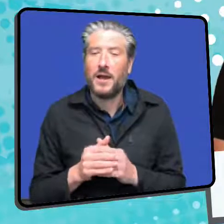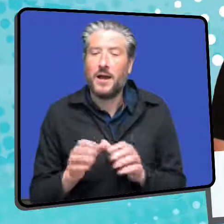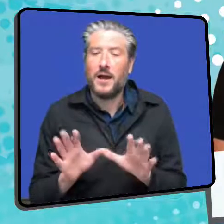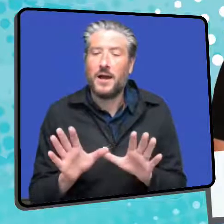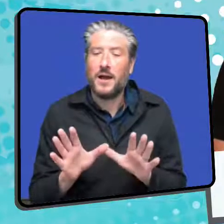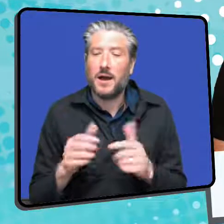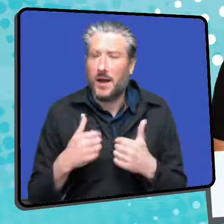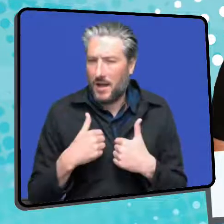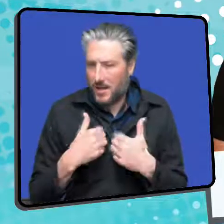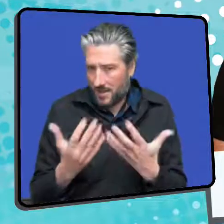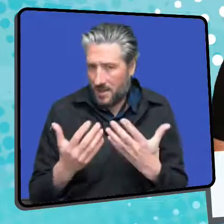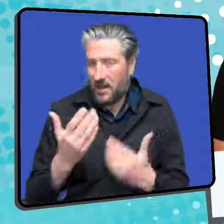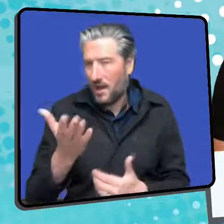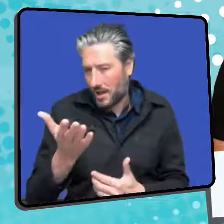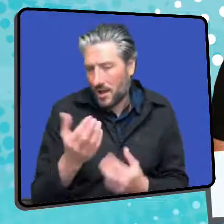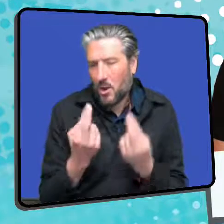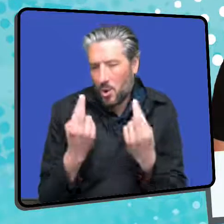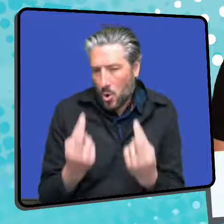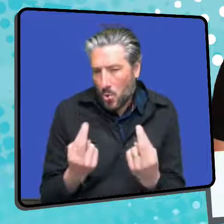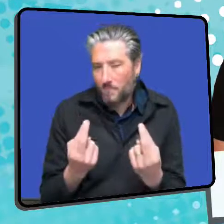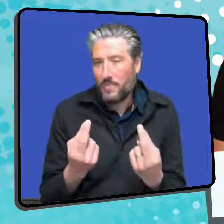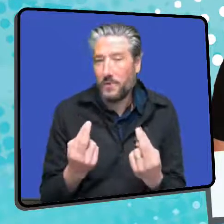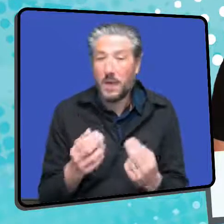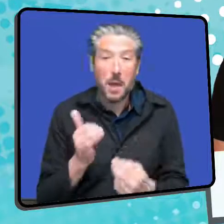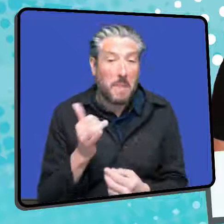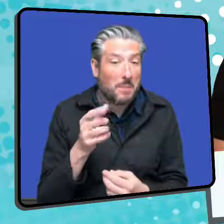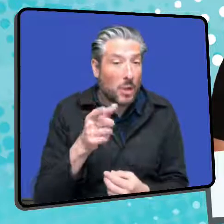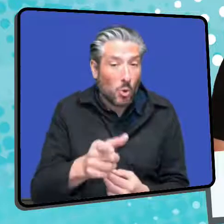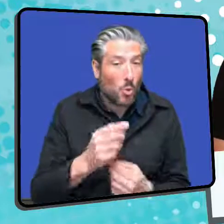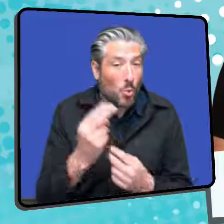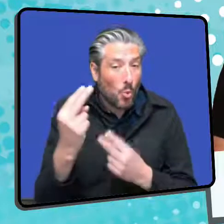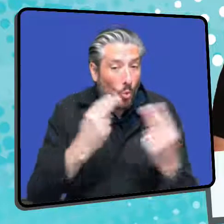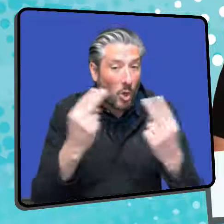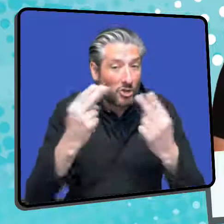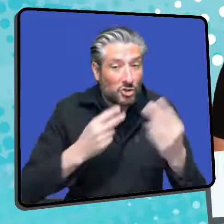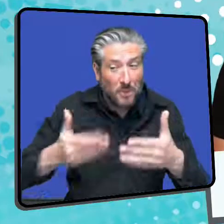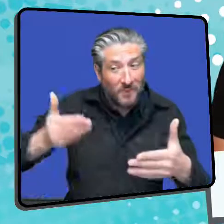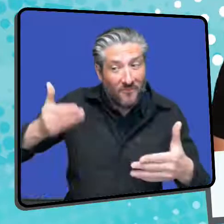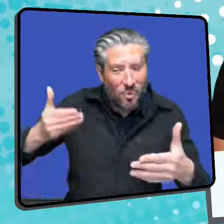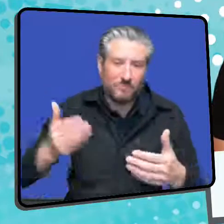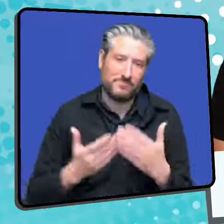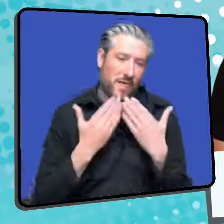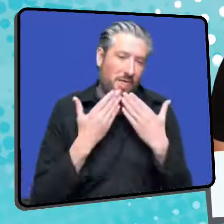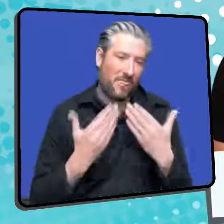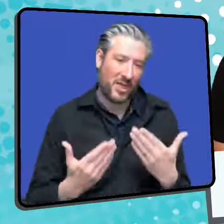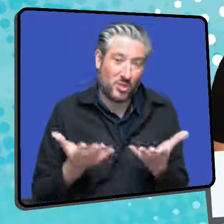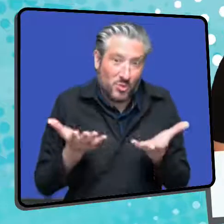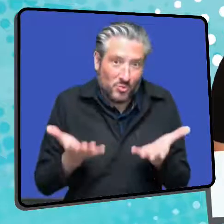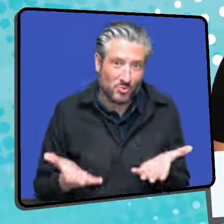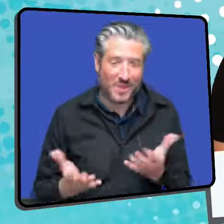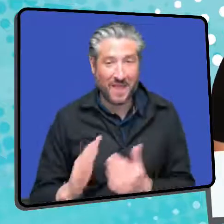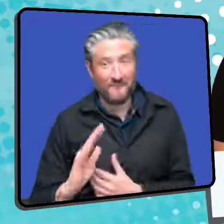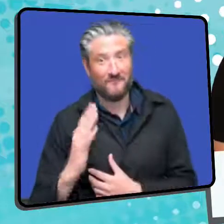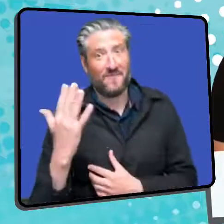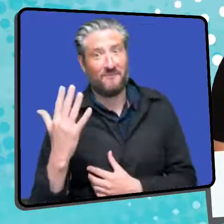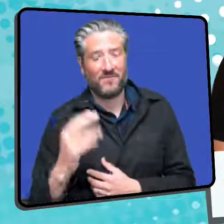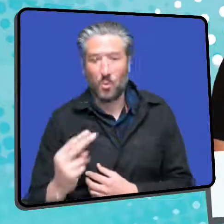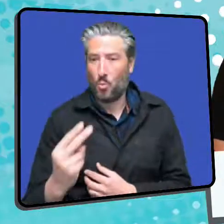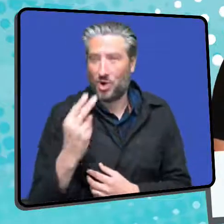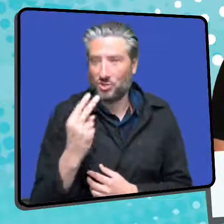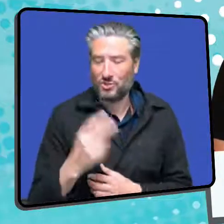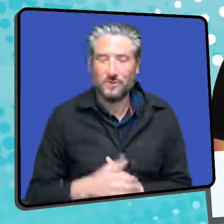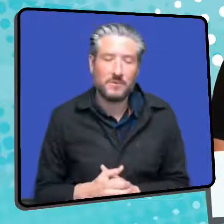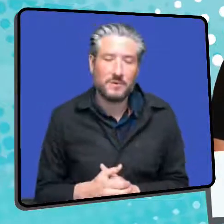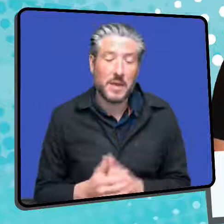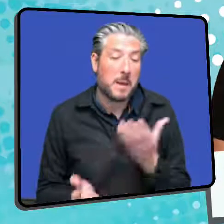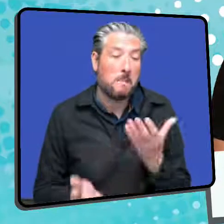Obviously, hopefully, if you're a returning viewer, thank you so much for coming back to watch. If you're new to this show, our Learn modules are